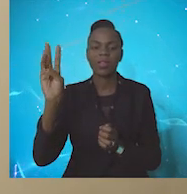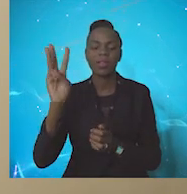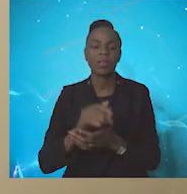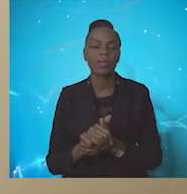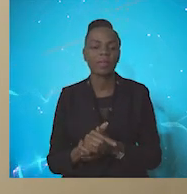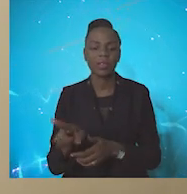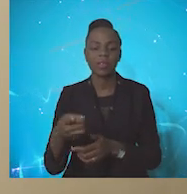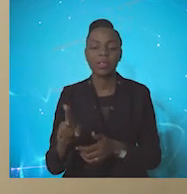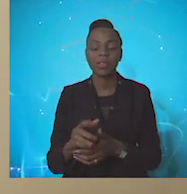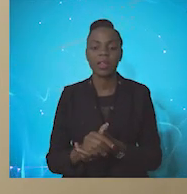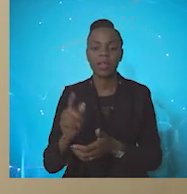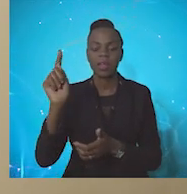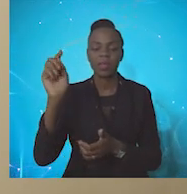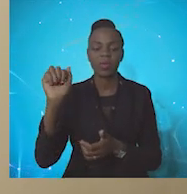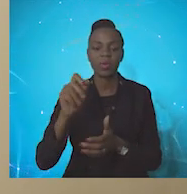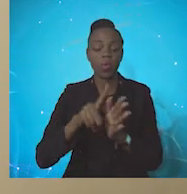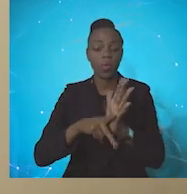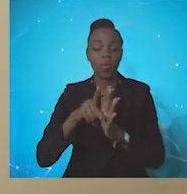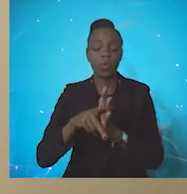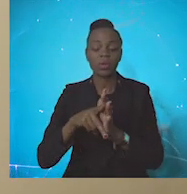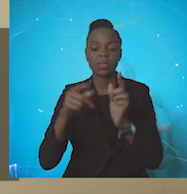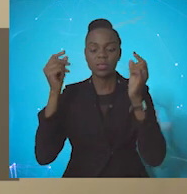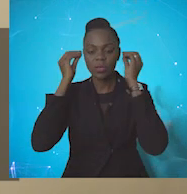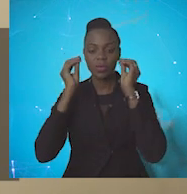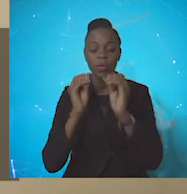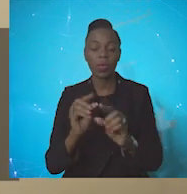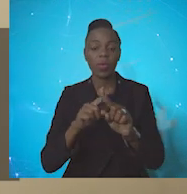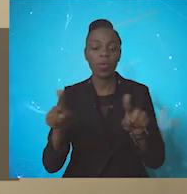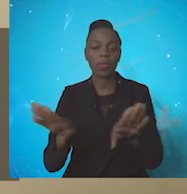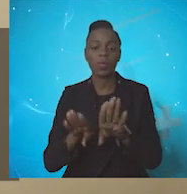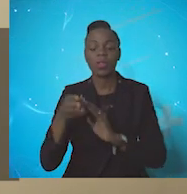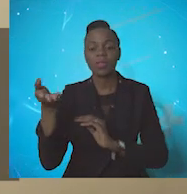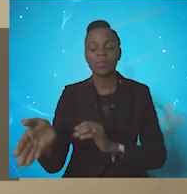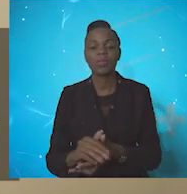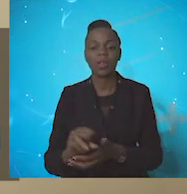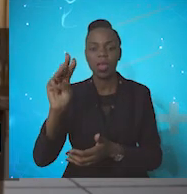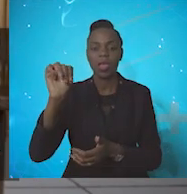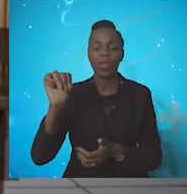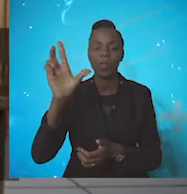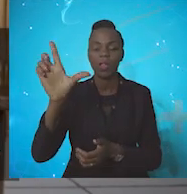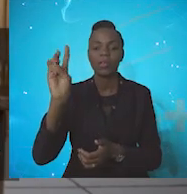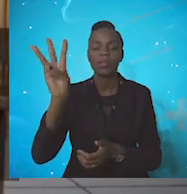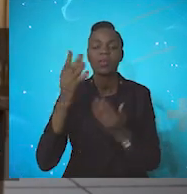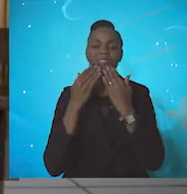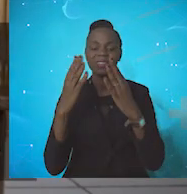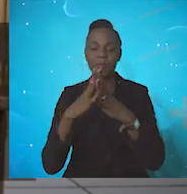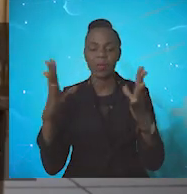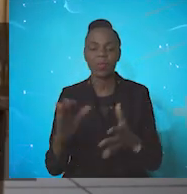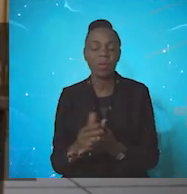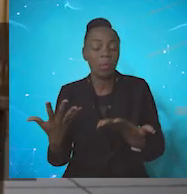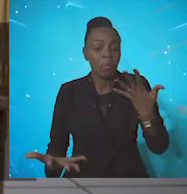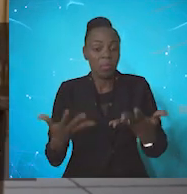I'm a project doctor and a project coordinator for the ShareCM project at MLW. Zikongwambili.